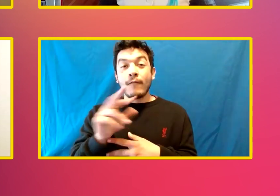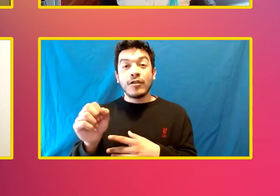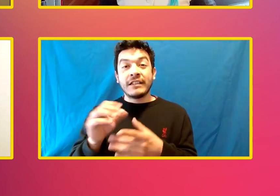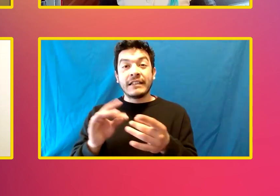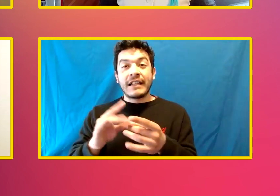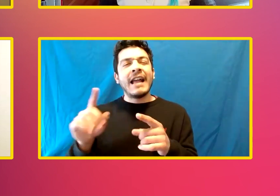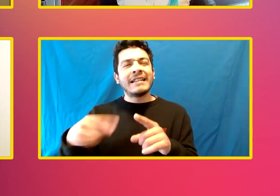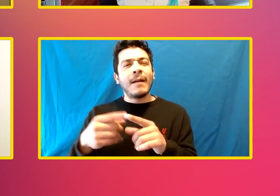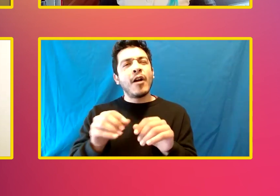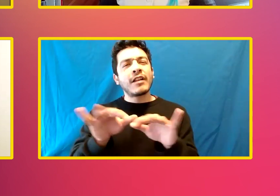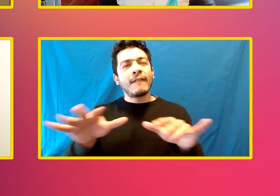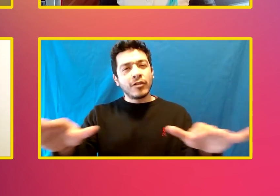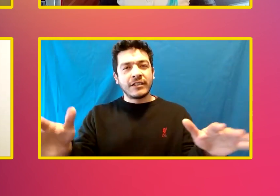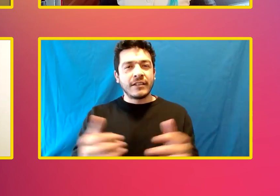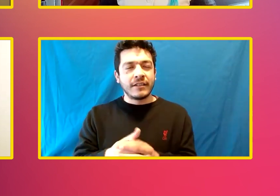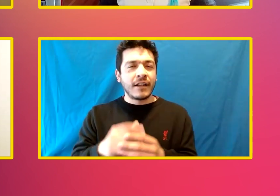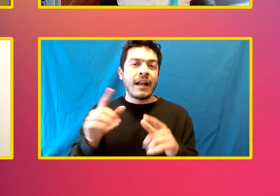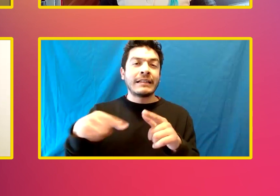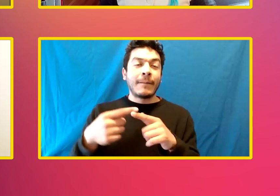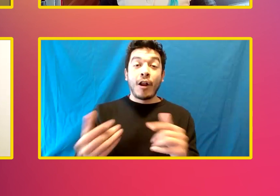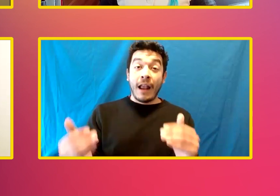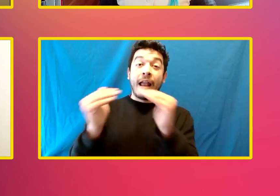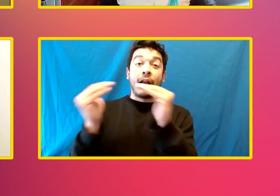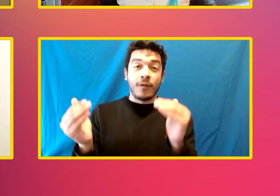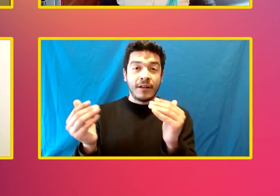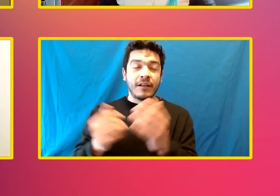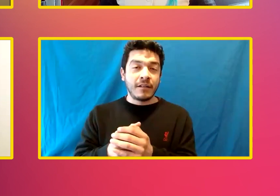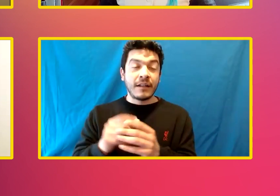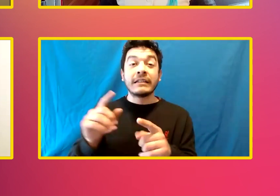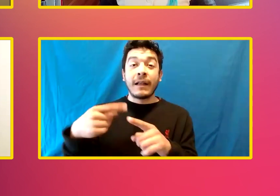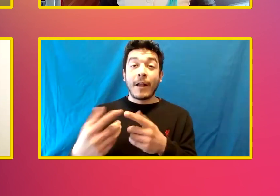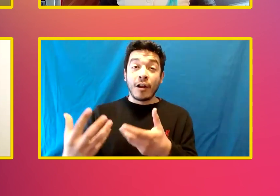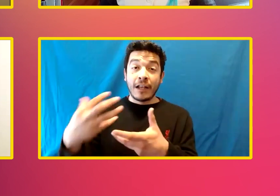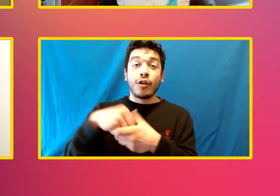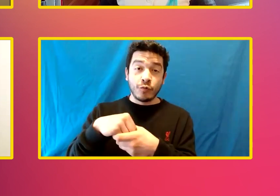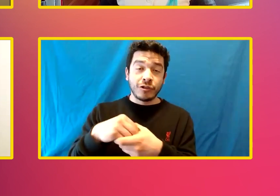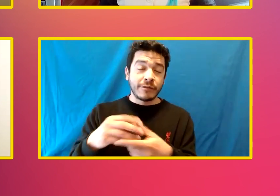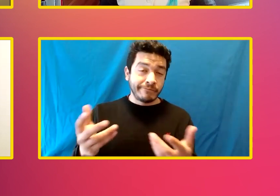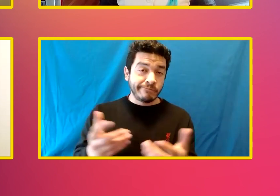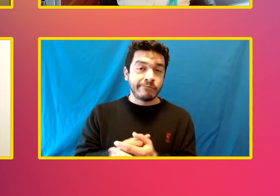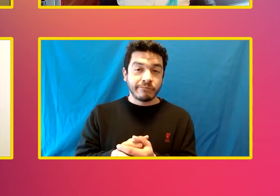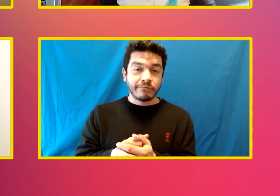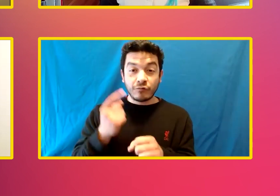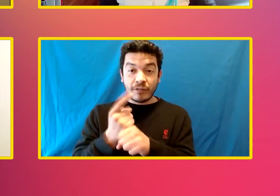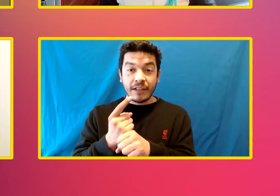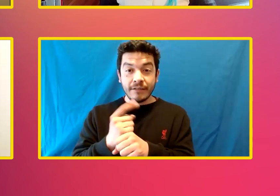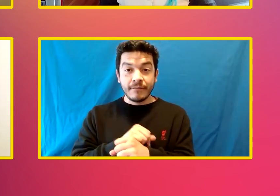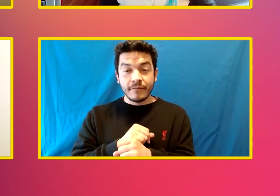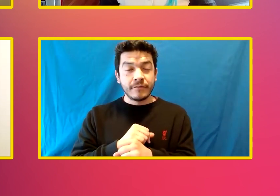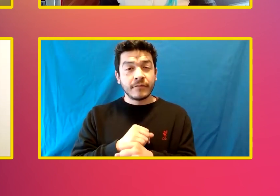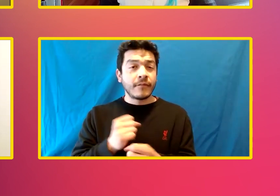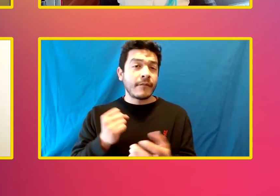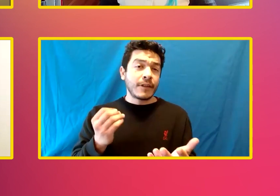about diversity, about equity, about inclusion, right?